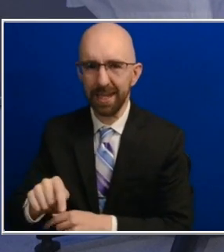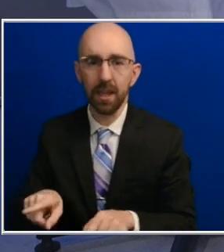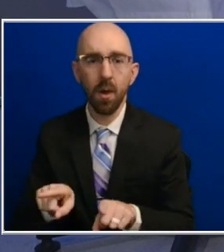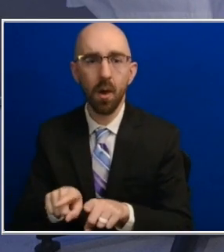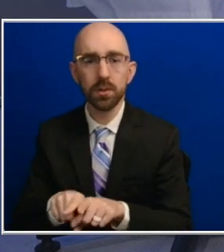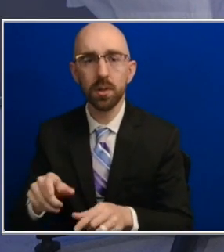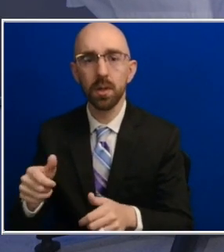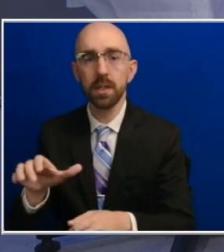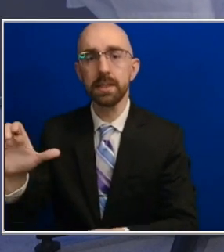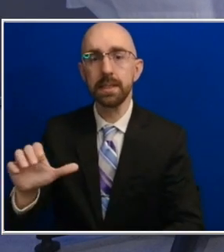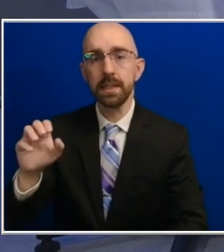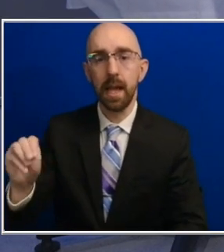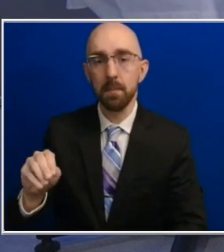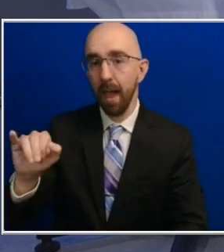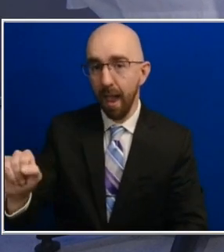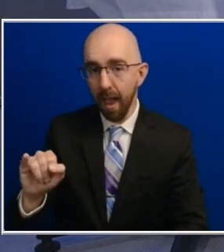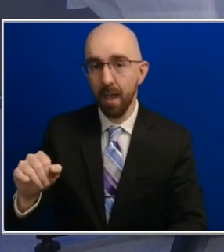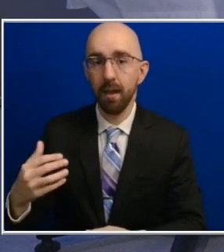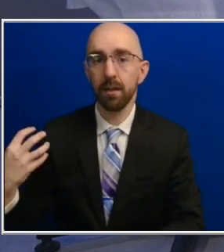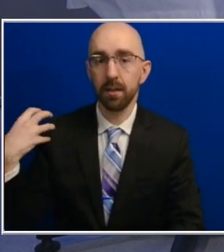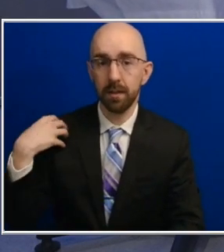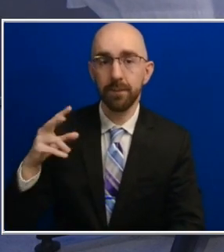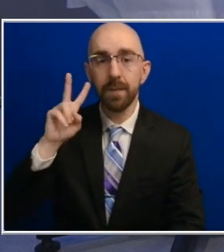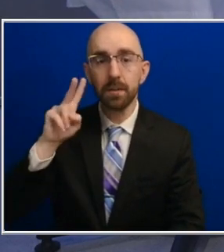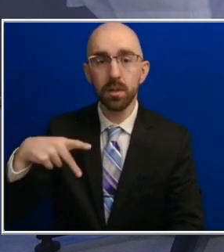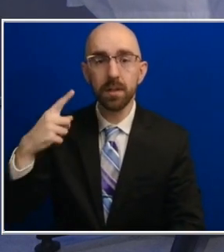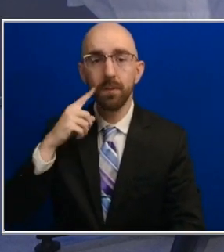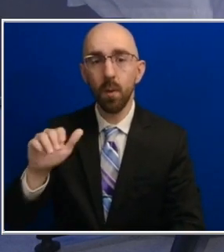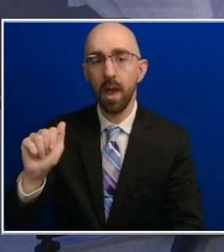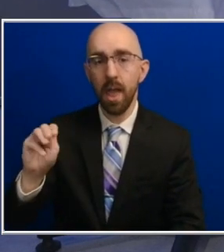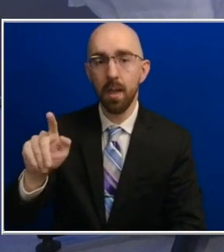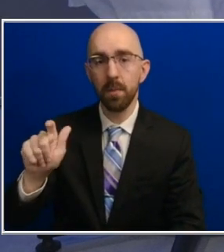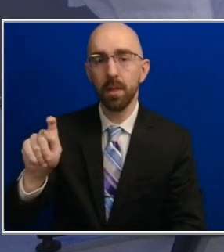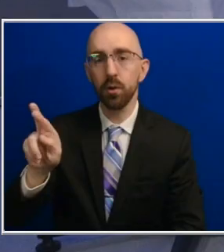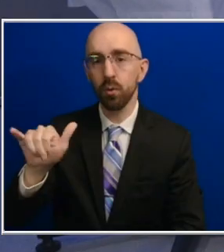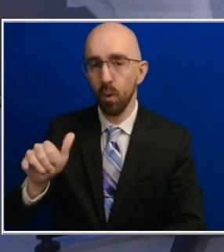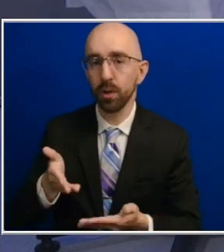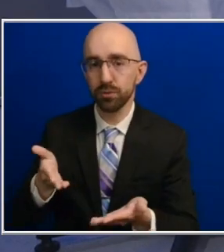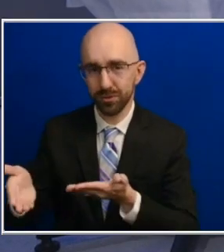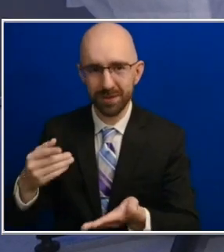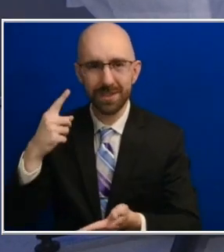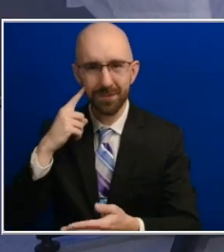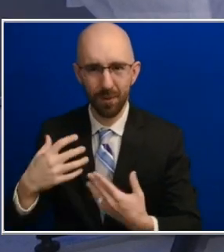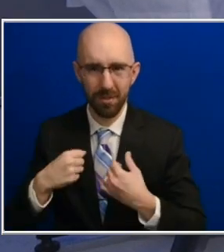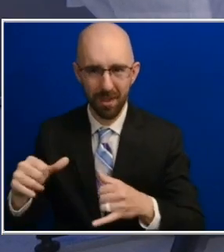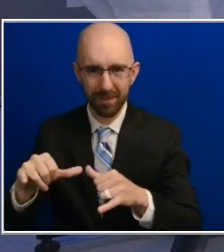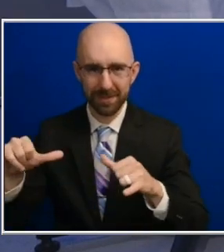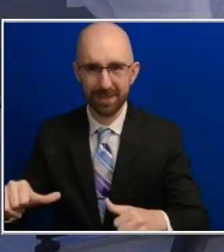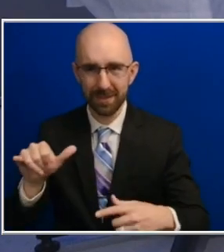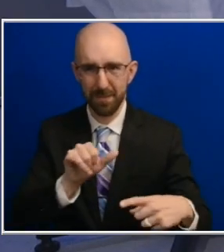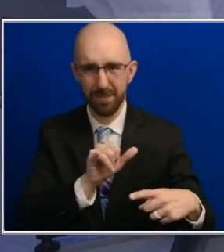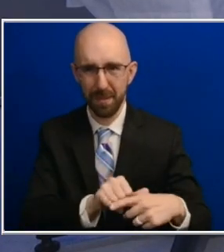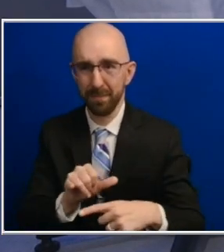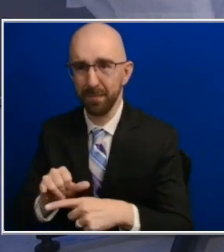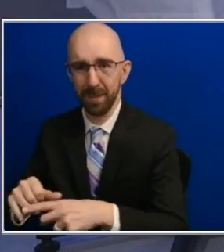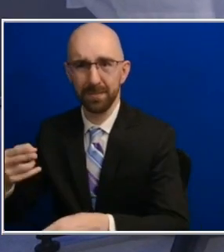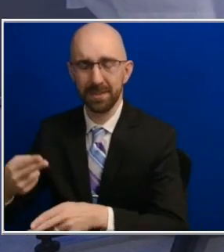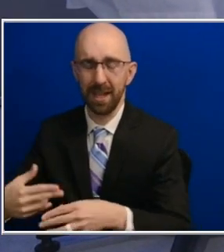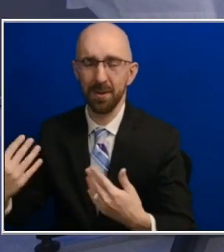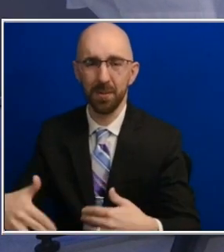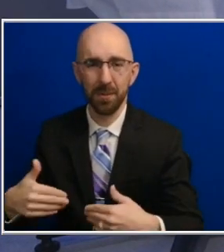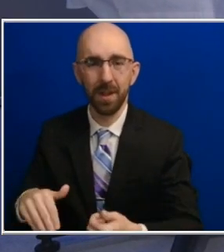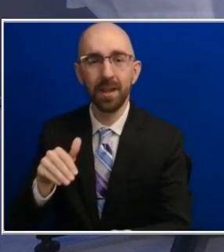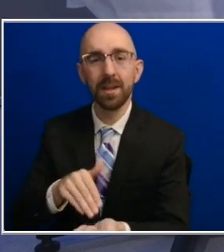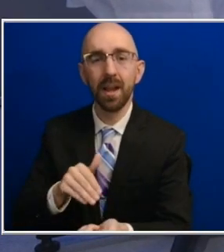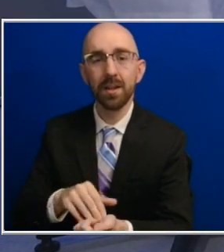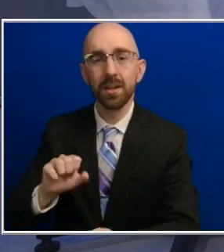Vice President of Ambulatory Services for the health system. There's a title. Right? Too long. Dr. Denton Shanks is a family